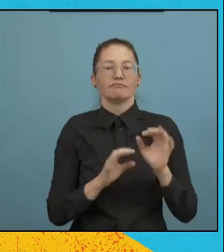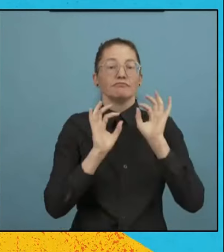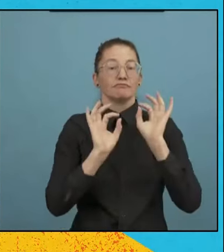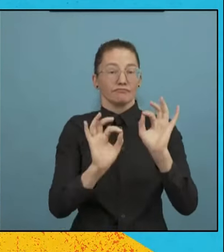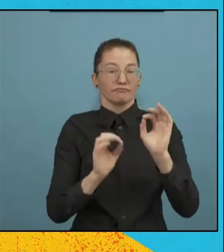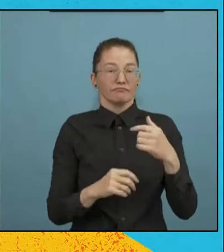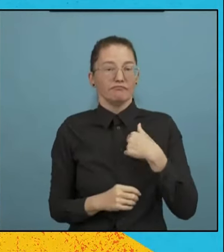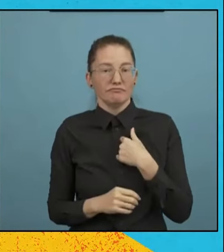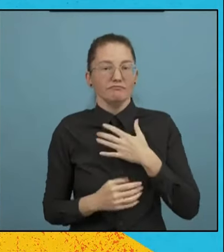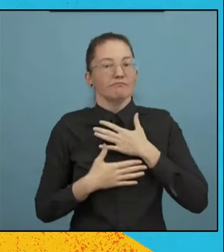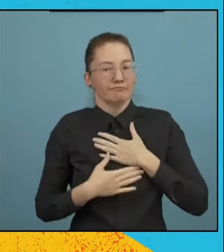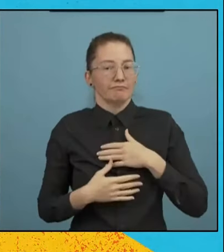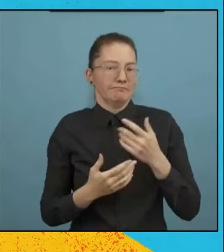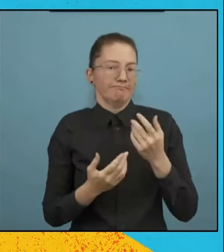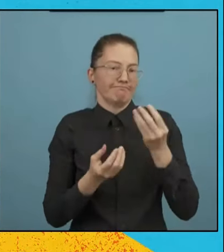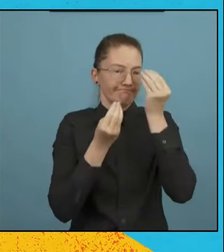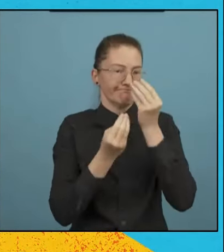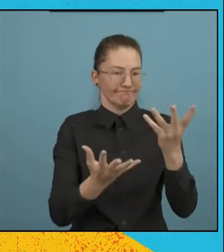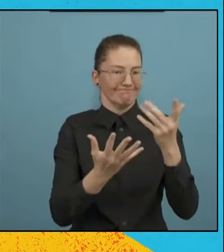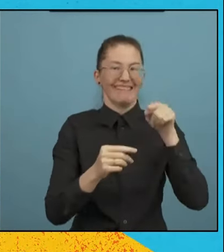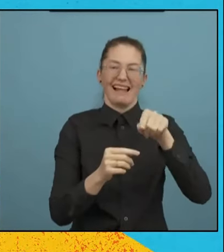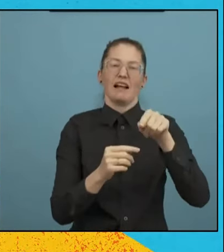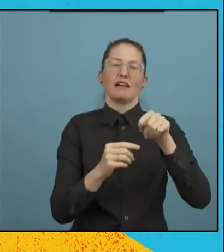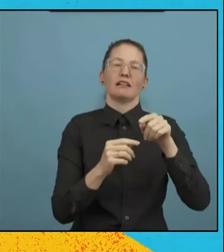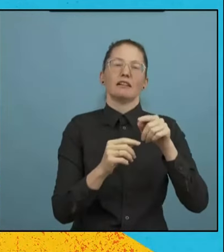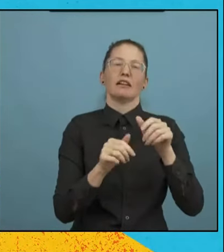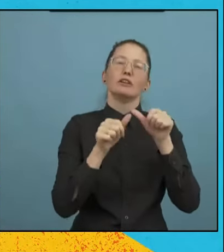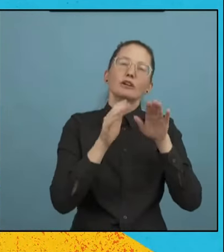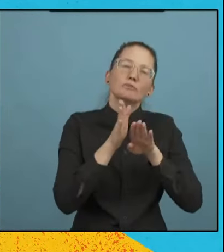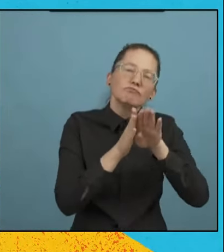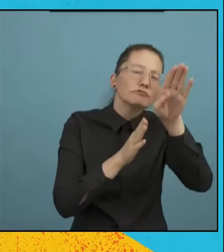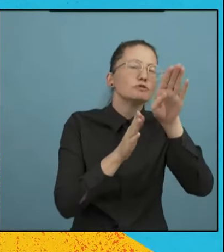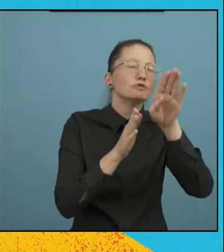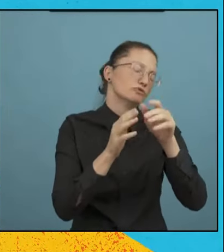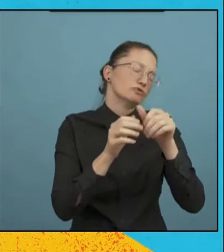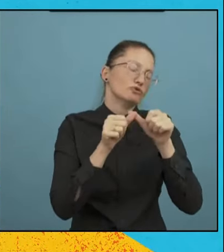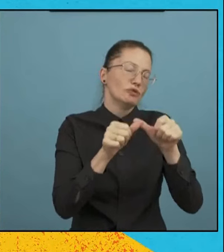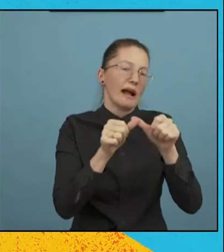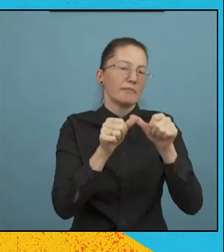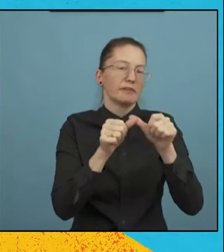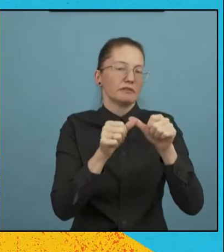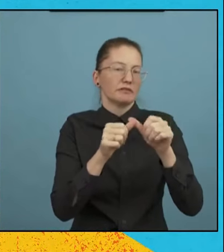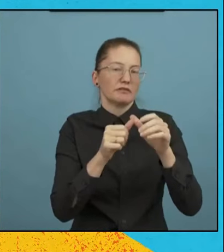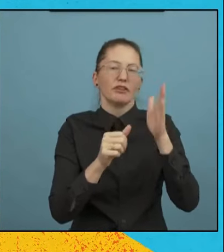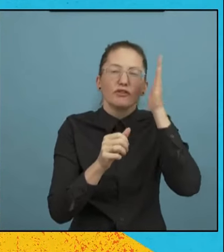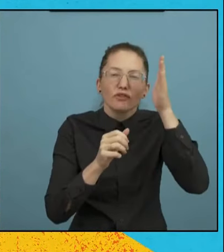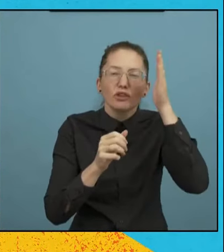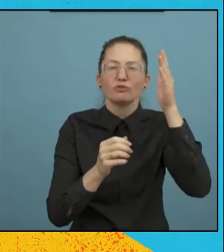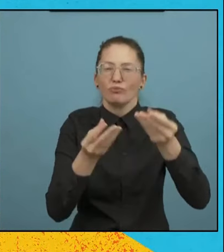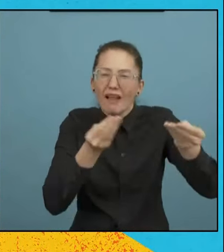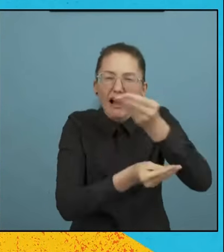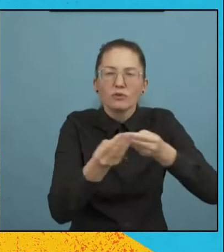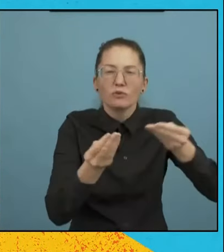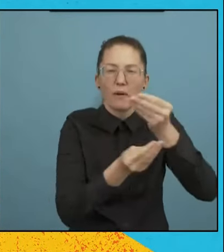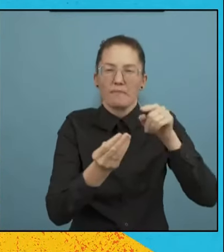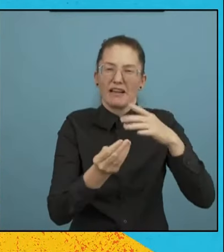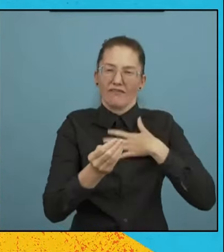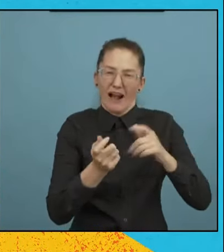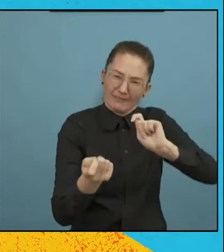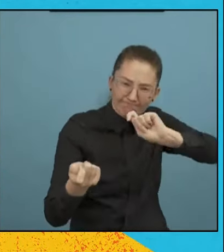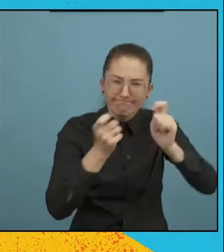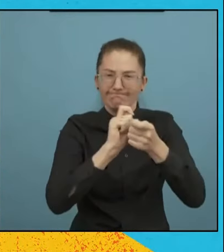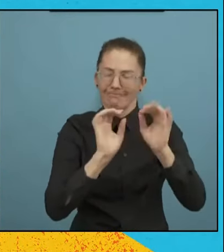have inherited so many complex challenges. Without much of a choice, they came into a broken world where there is